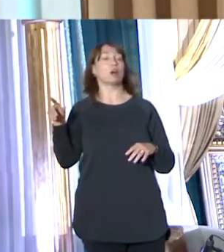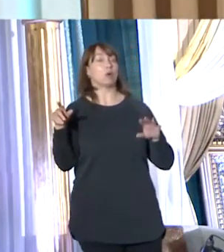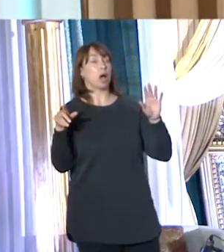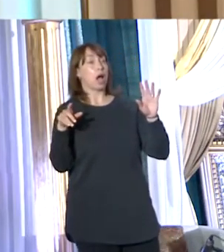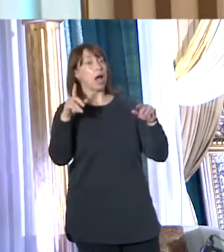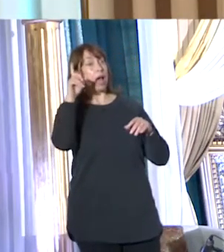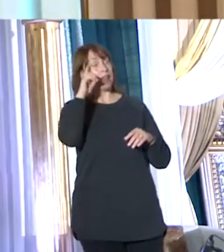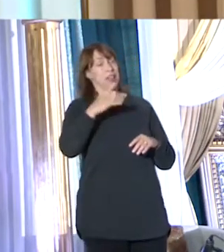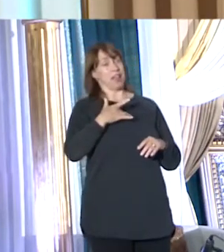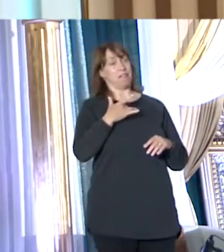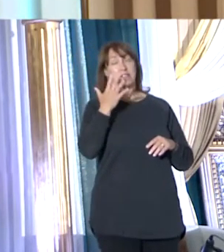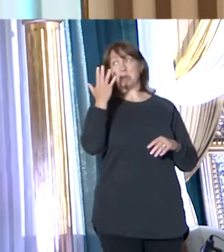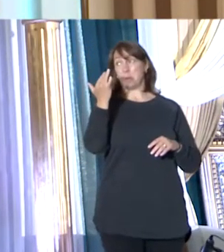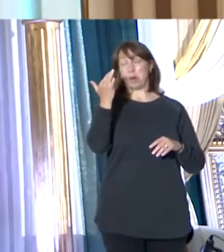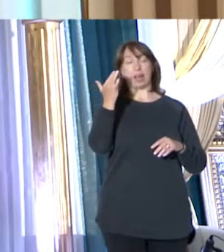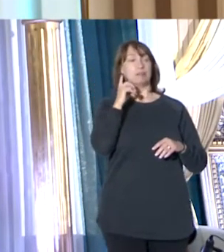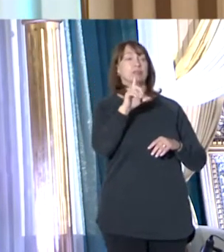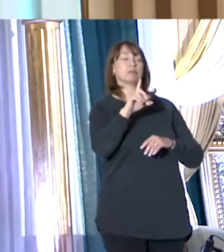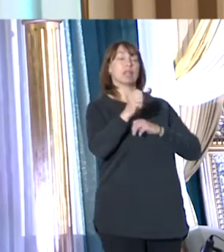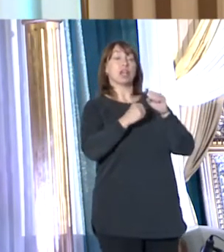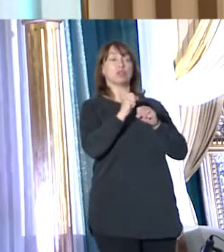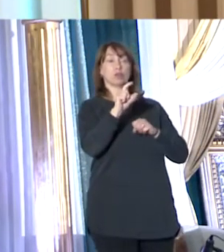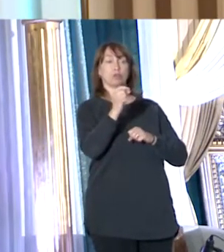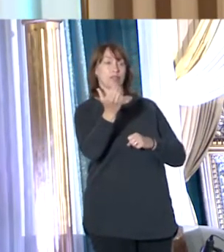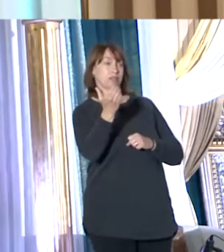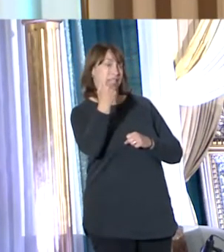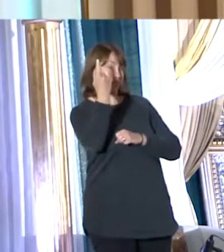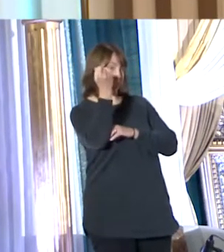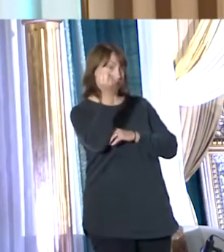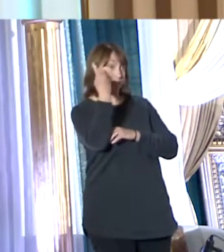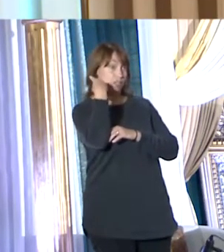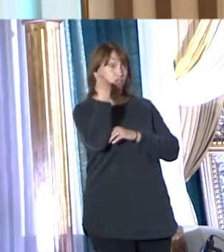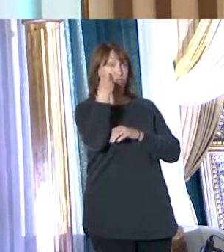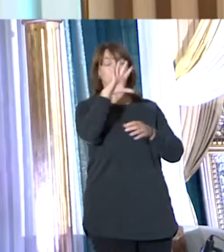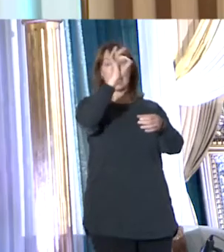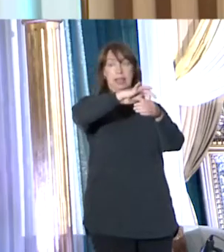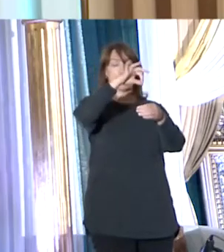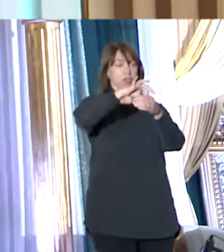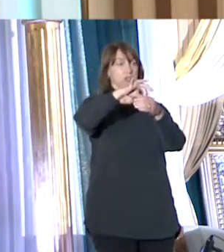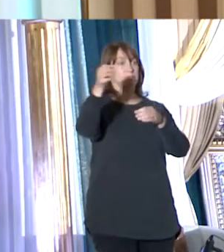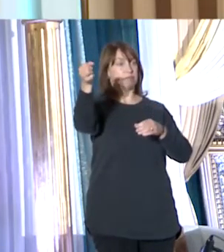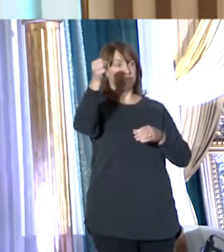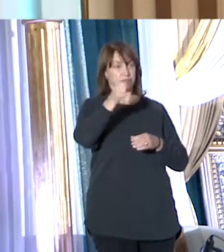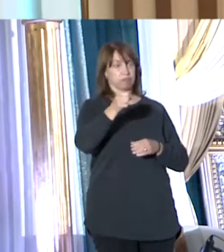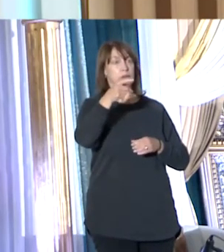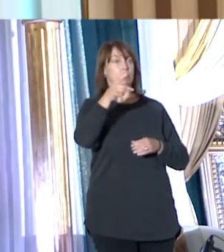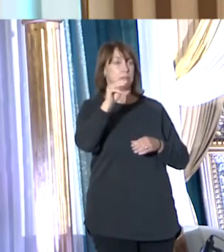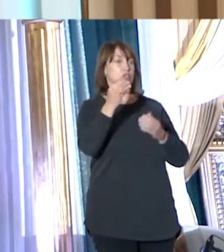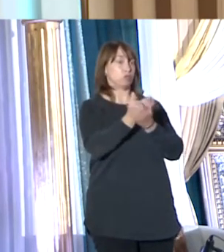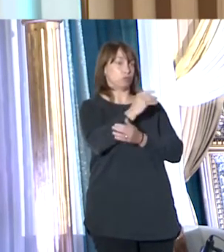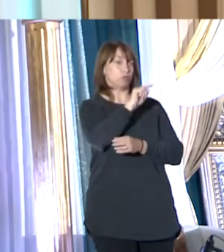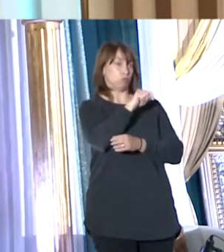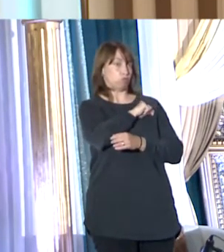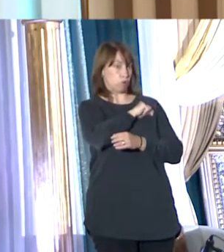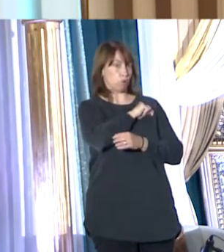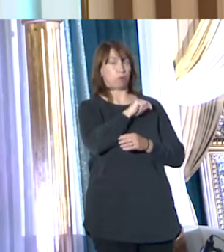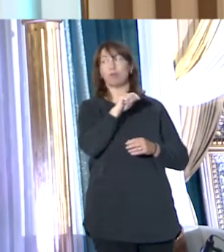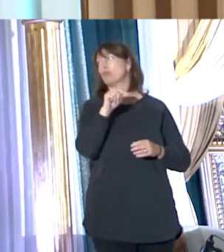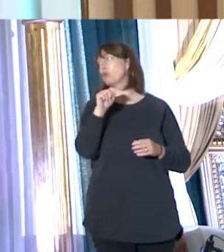federal election in 2015. Our survey went into the field about a month after that, so clearly that may have made a difference.